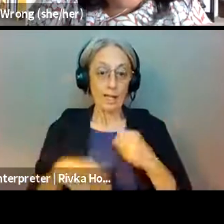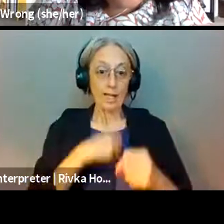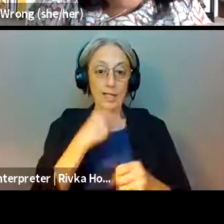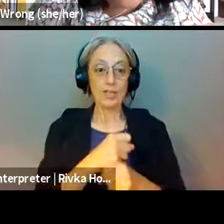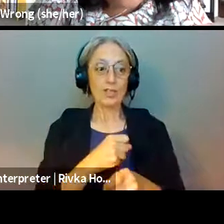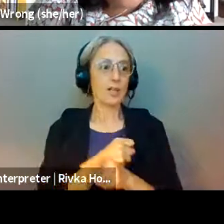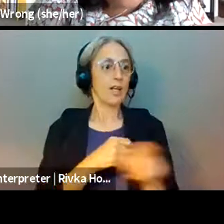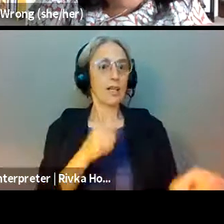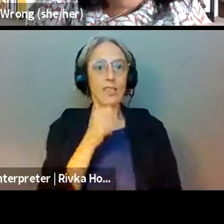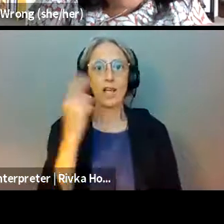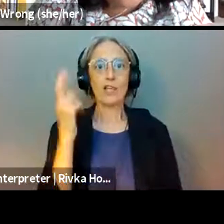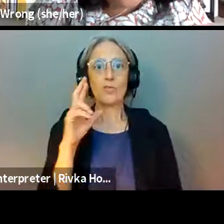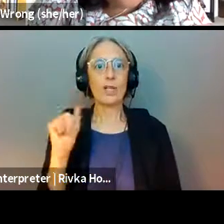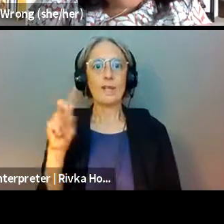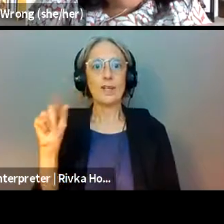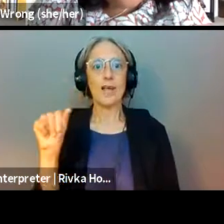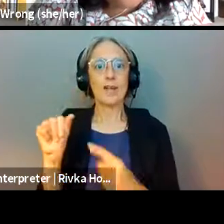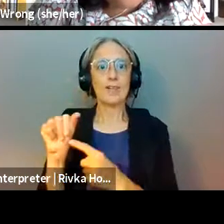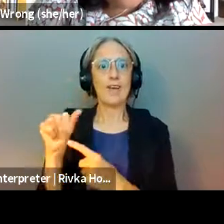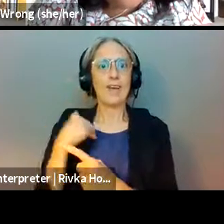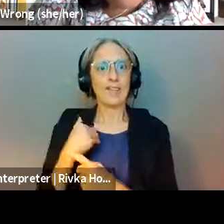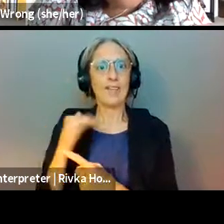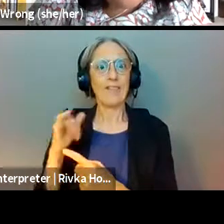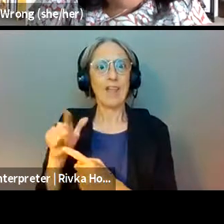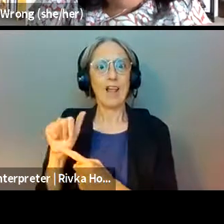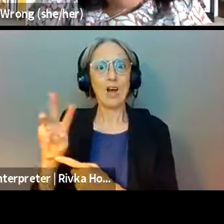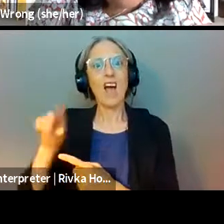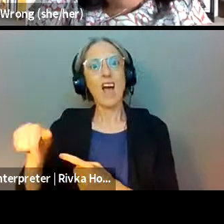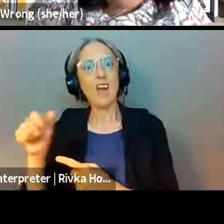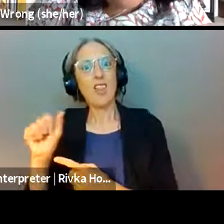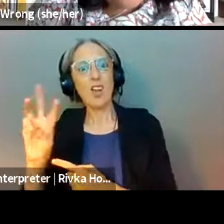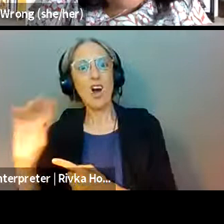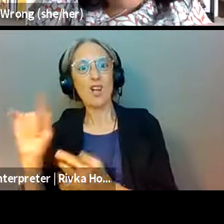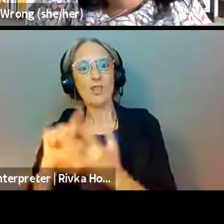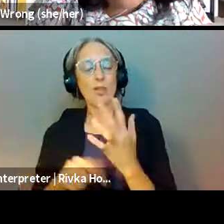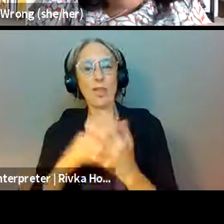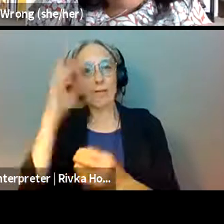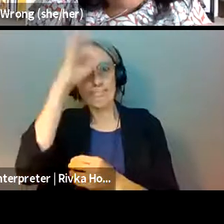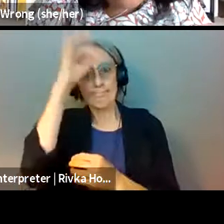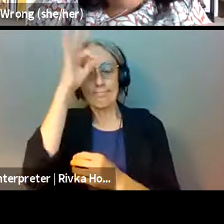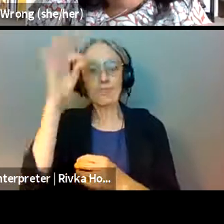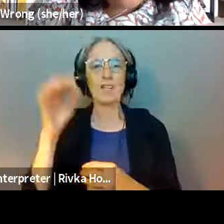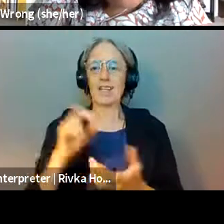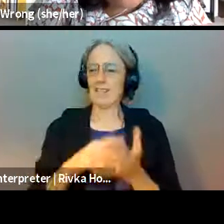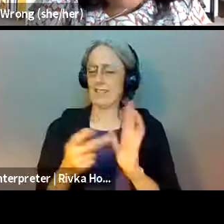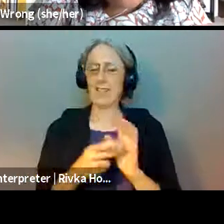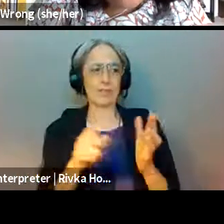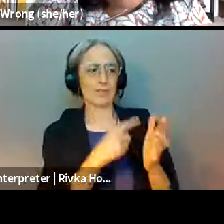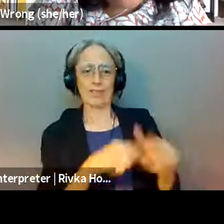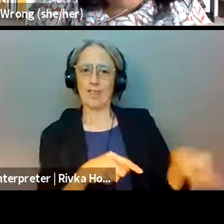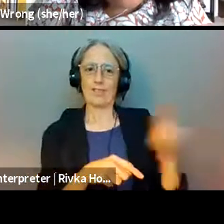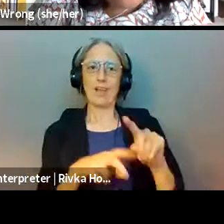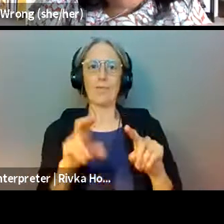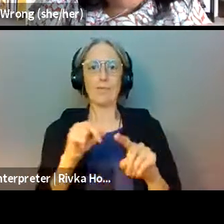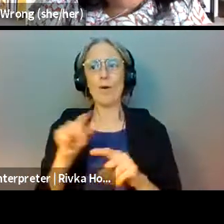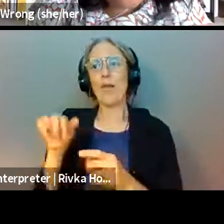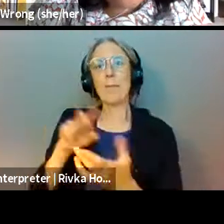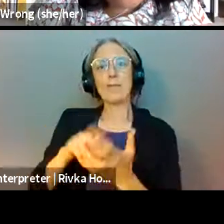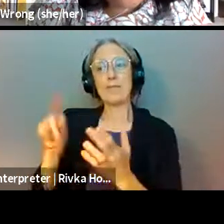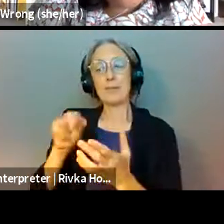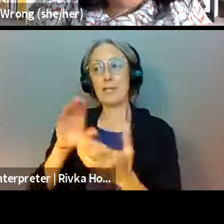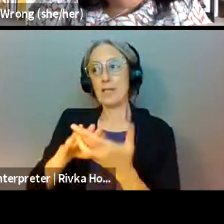other laws existed. And that's not a reflection on them, but a reflection on the disability community and who we think should be